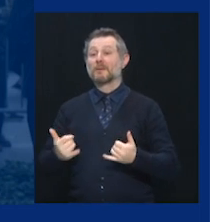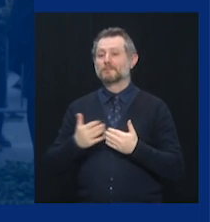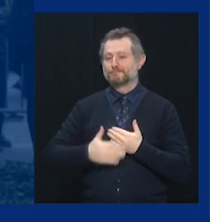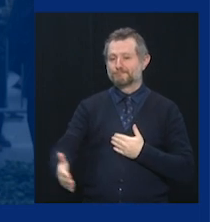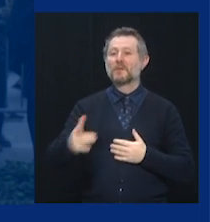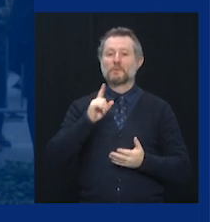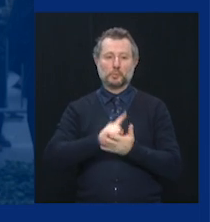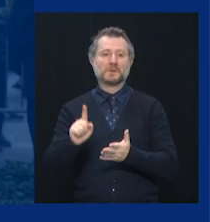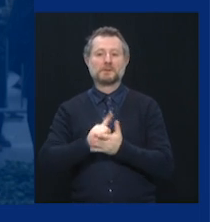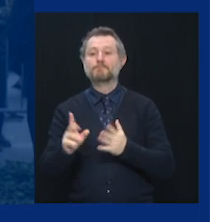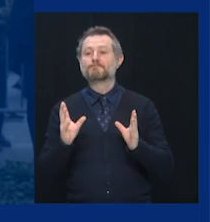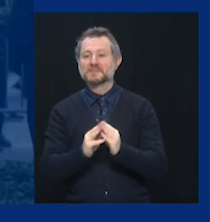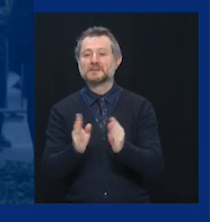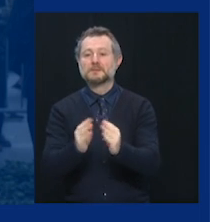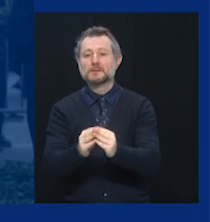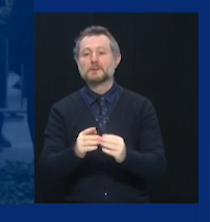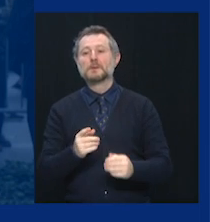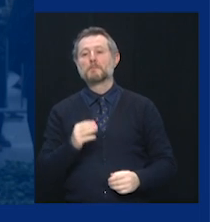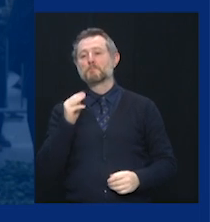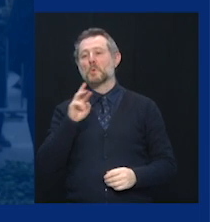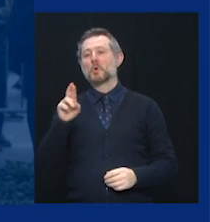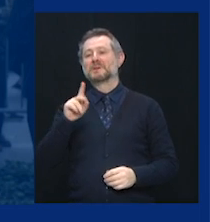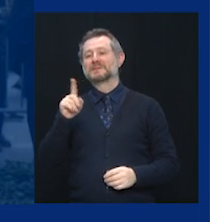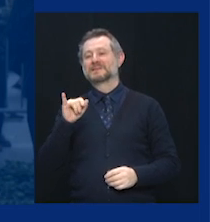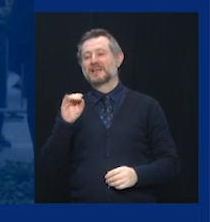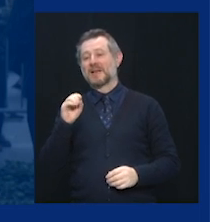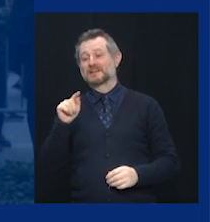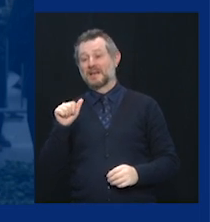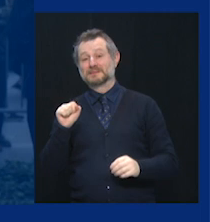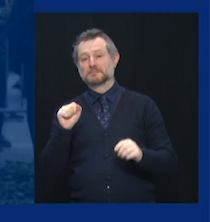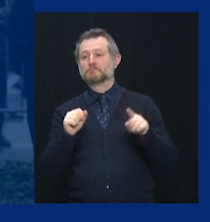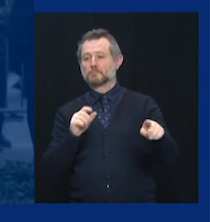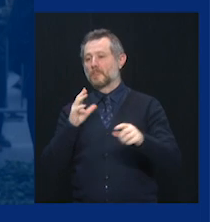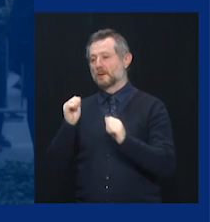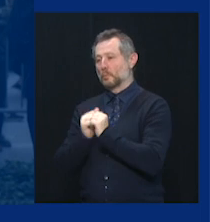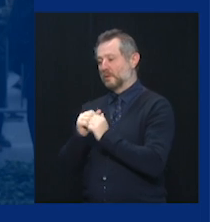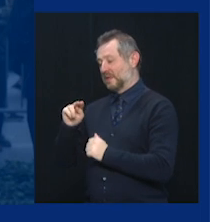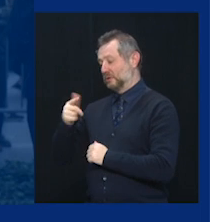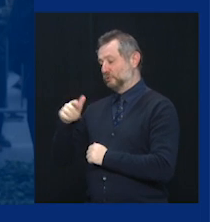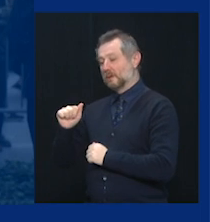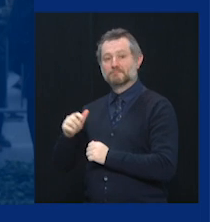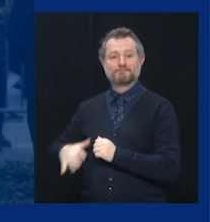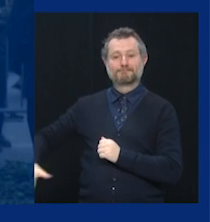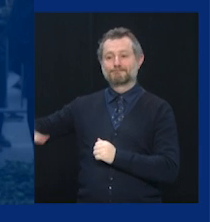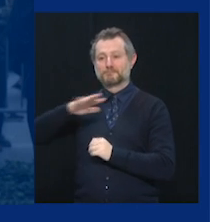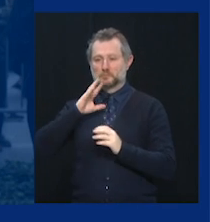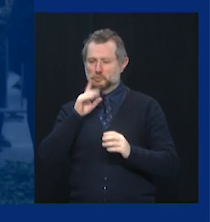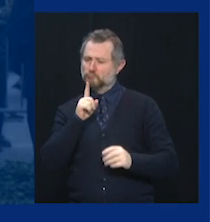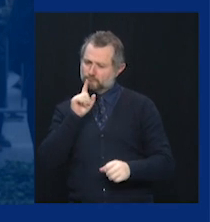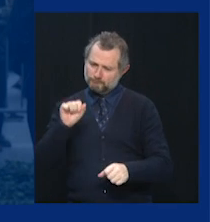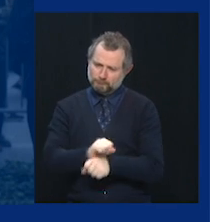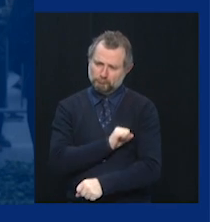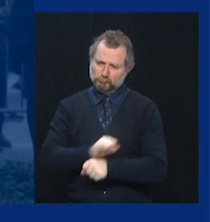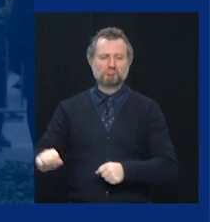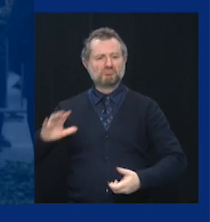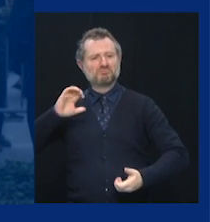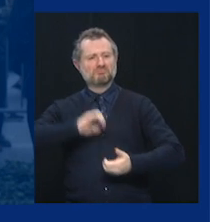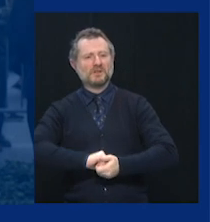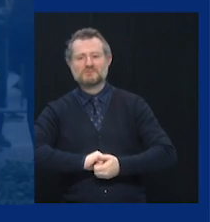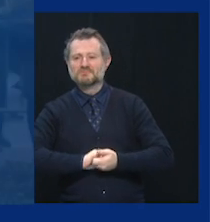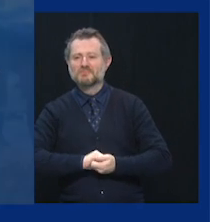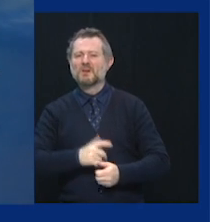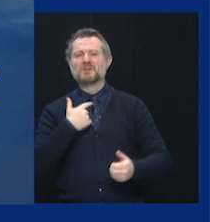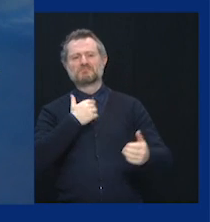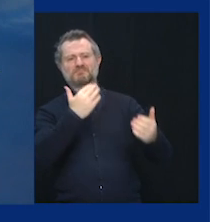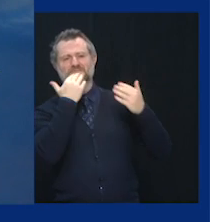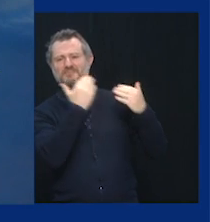from the governors, hear what they need, and it's a real functional partnership. So I thank them all very much